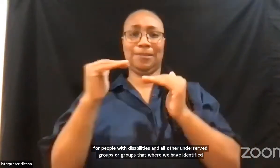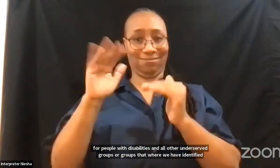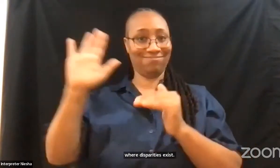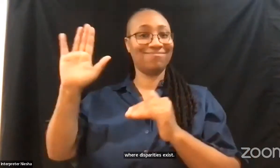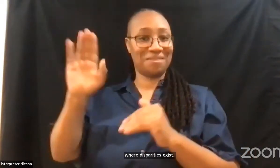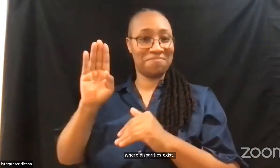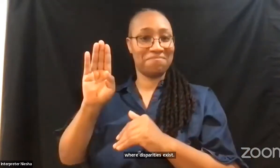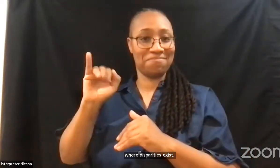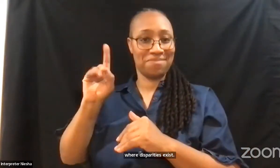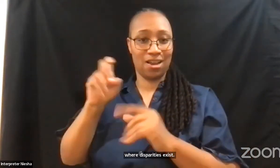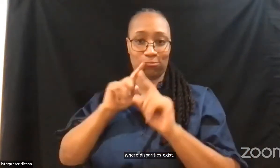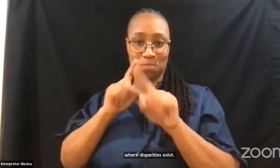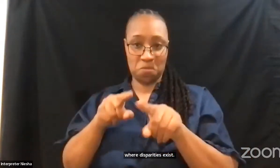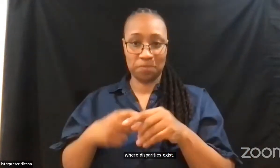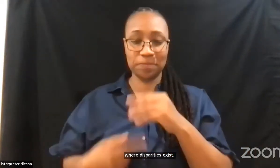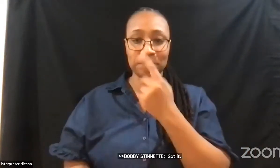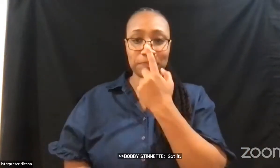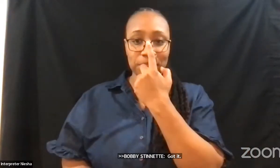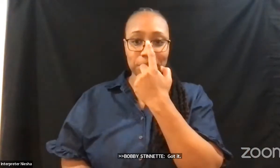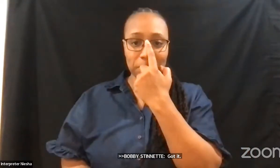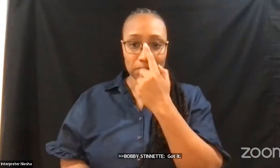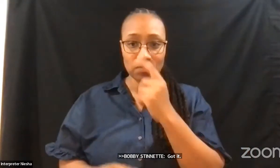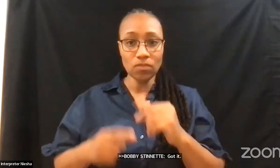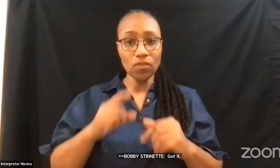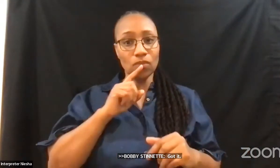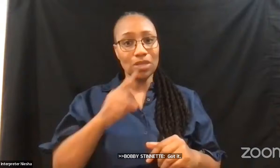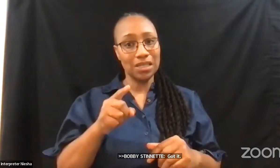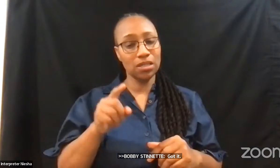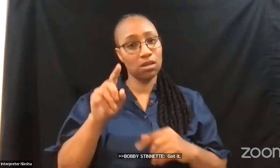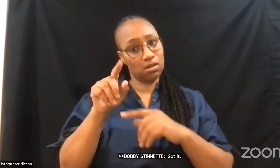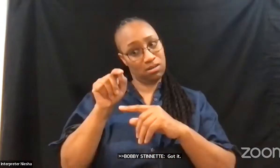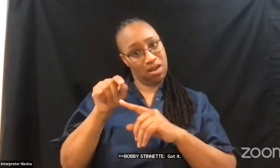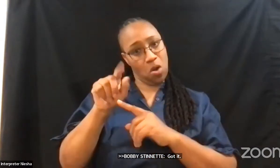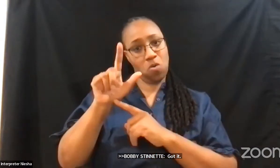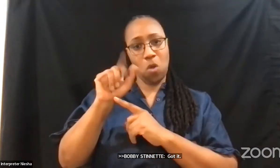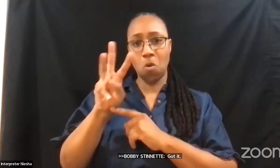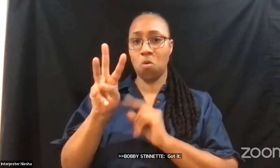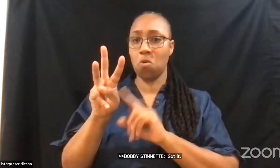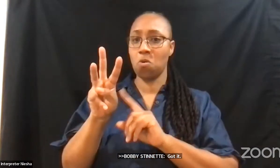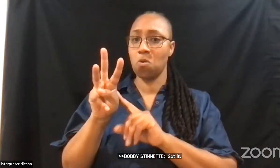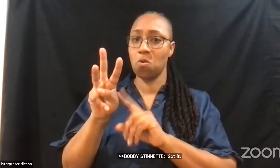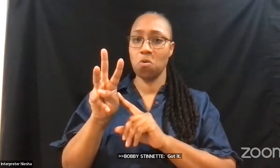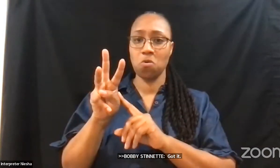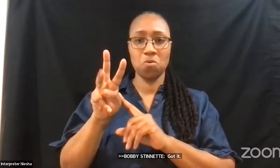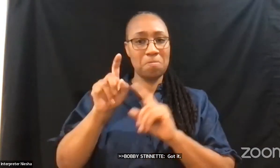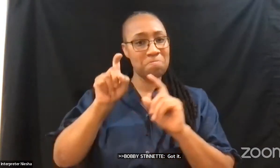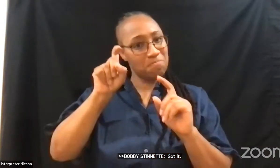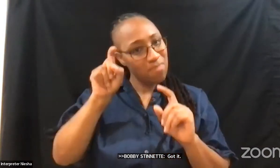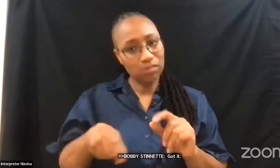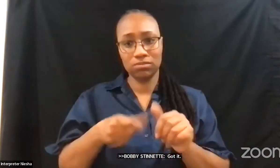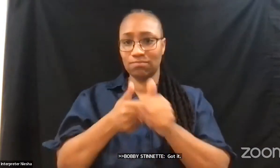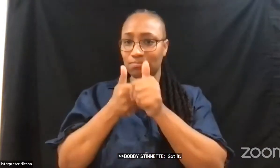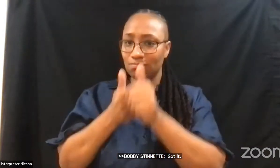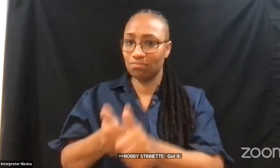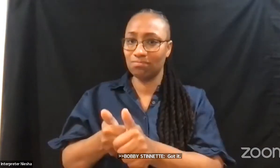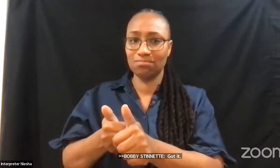wherever they have the power to move forward in enforcing the law, or